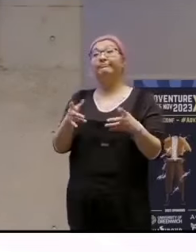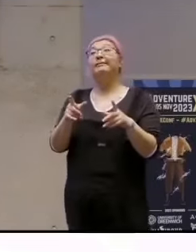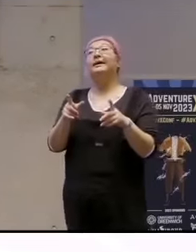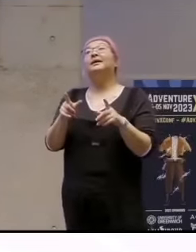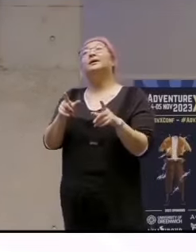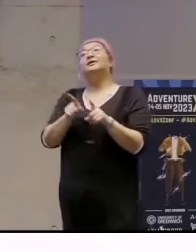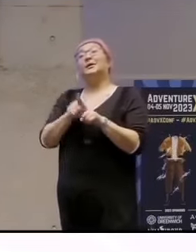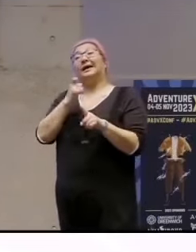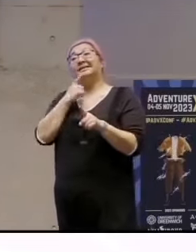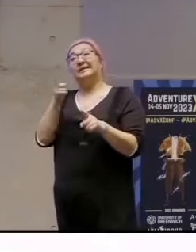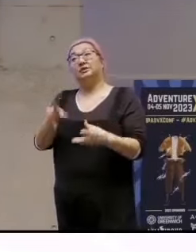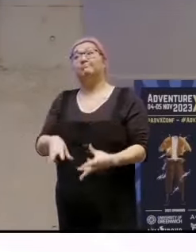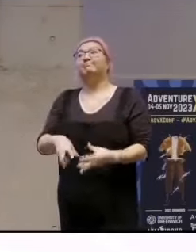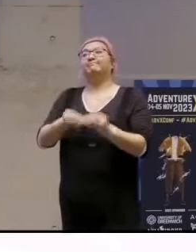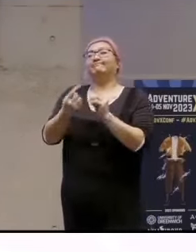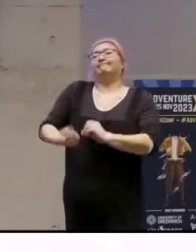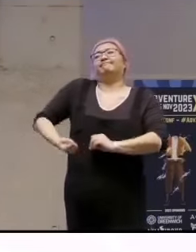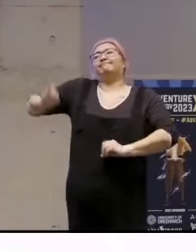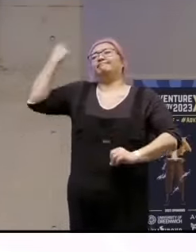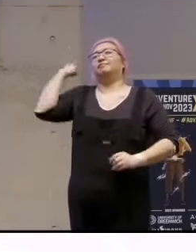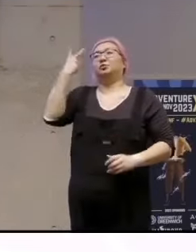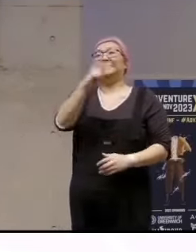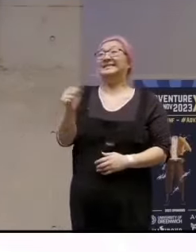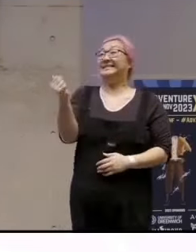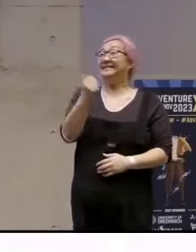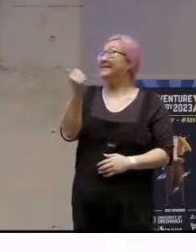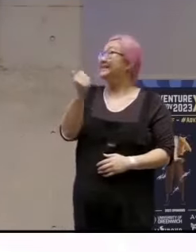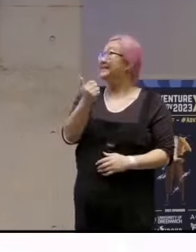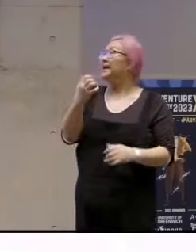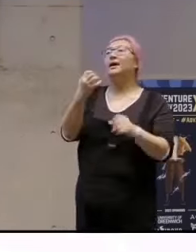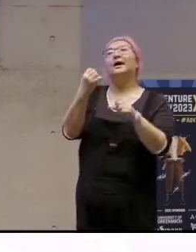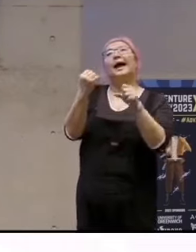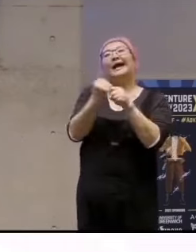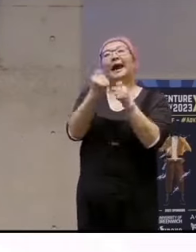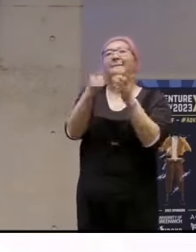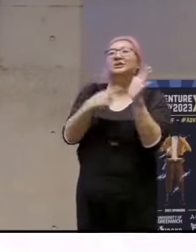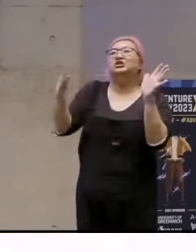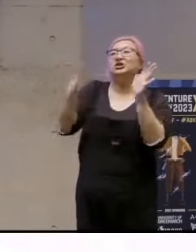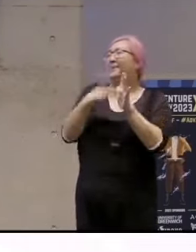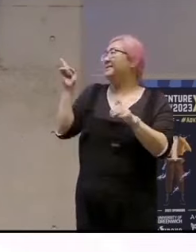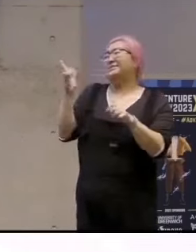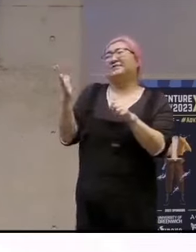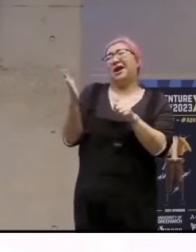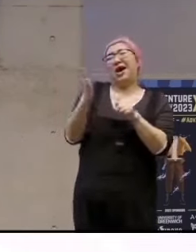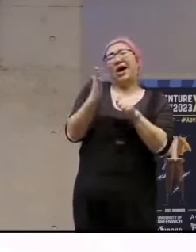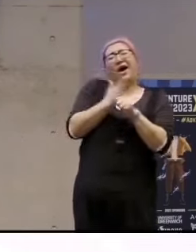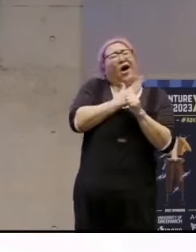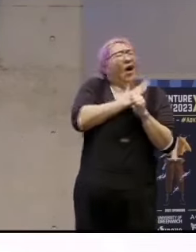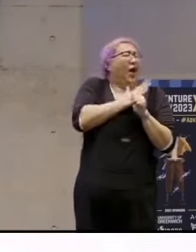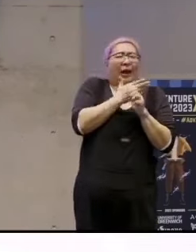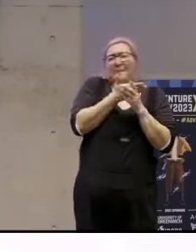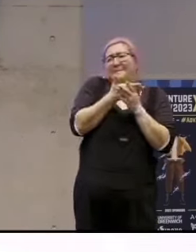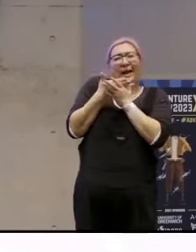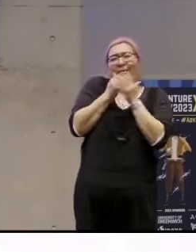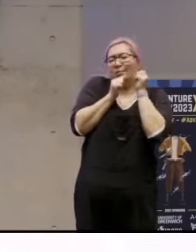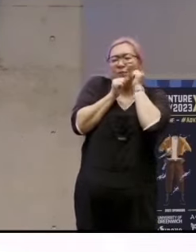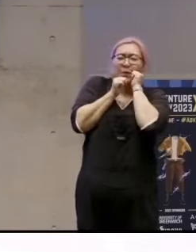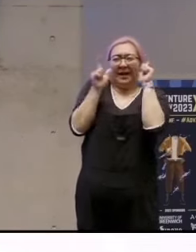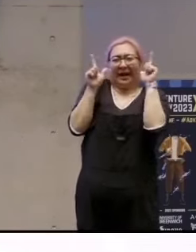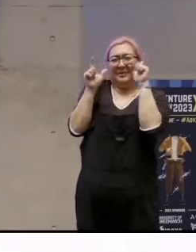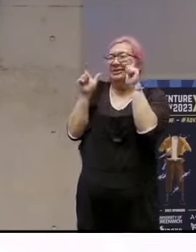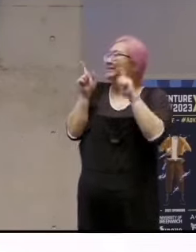in 2016. And here are some like really, really early, really early images of the game it